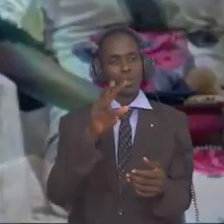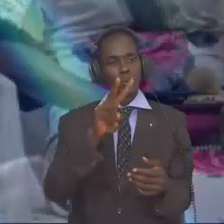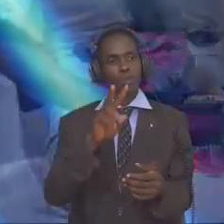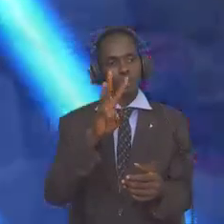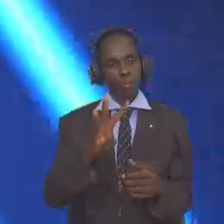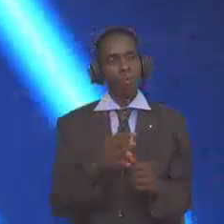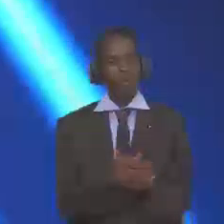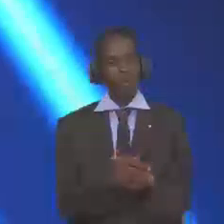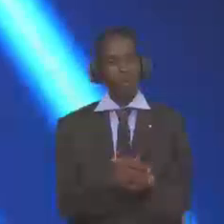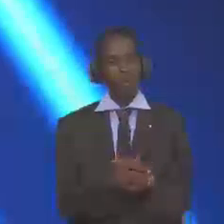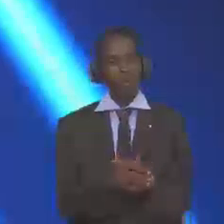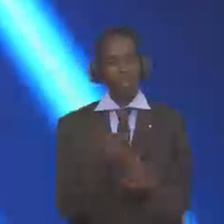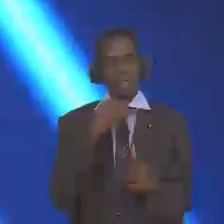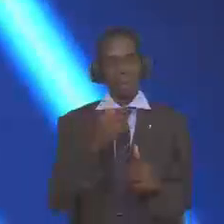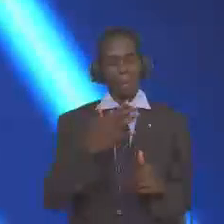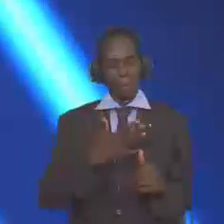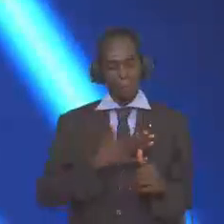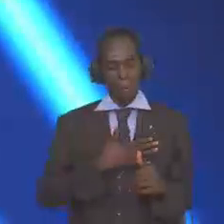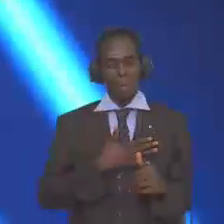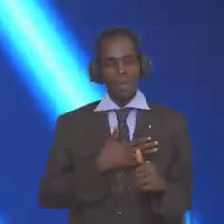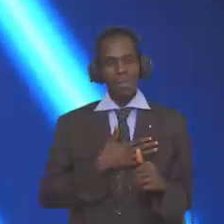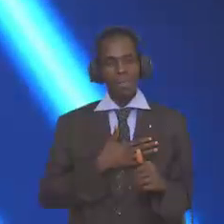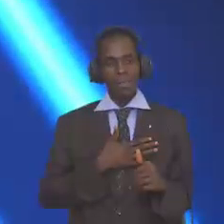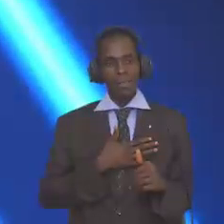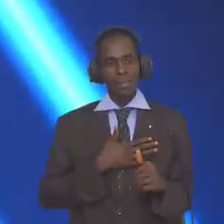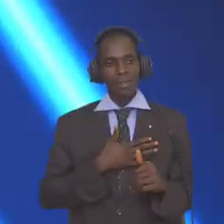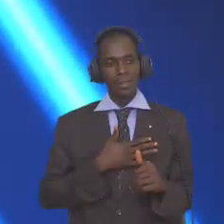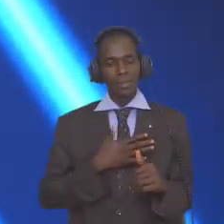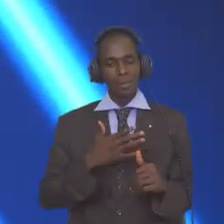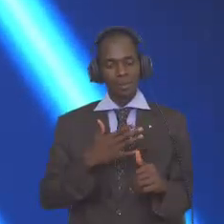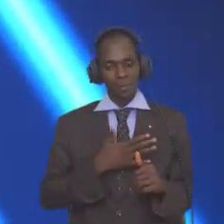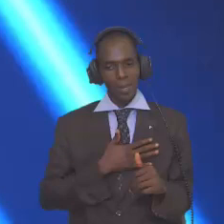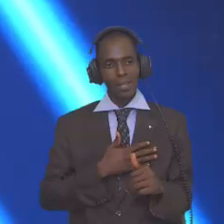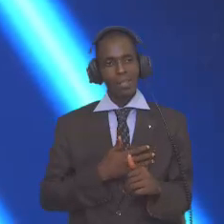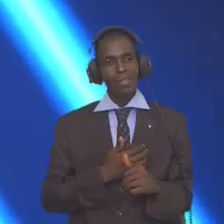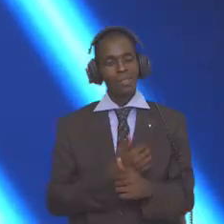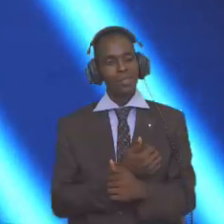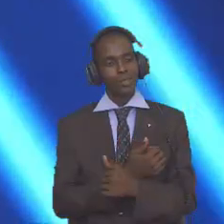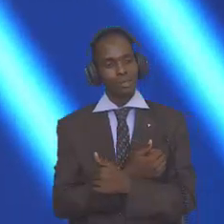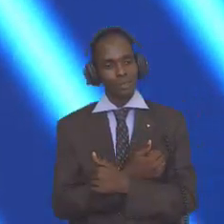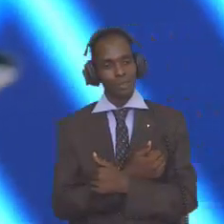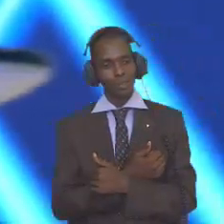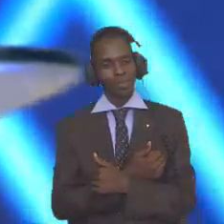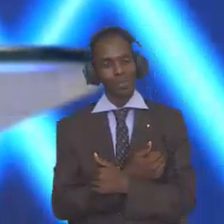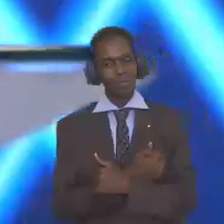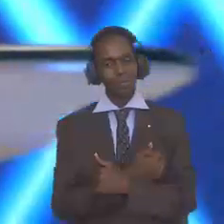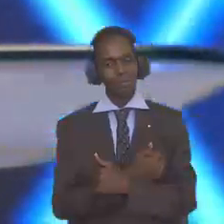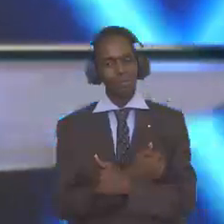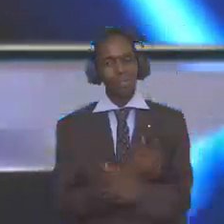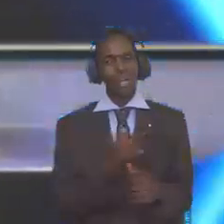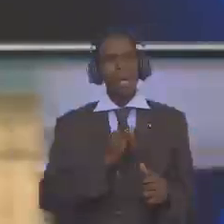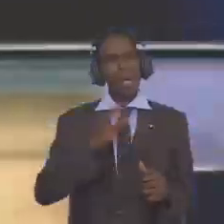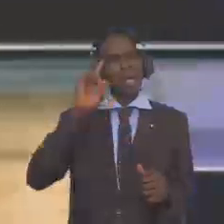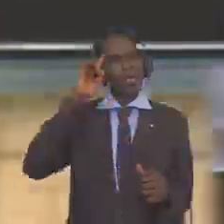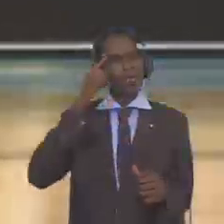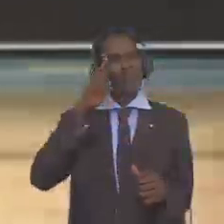it says, my love. Paul, you have love? I thought, you know, you're only for doctrine. I thought you're